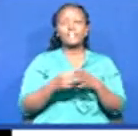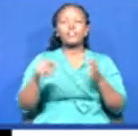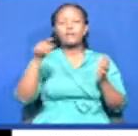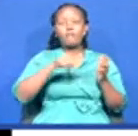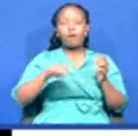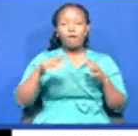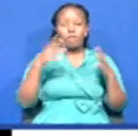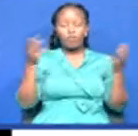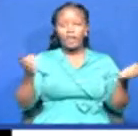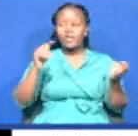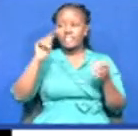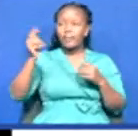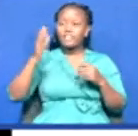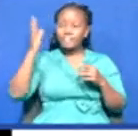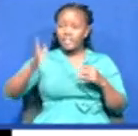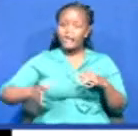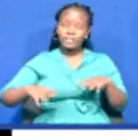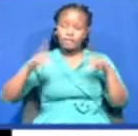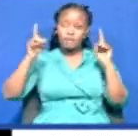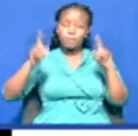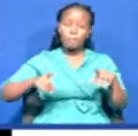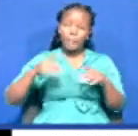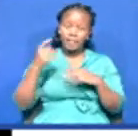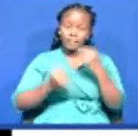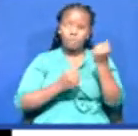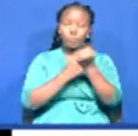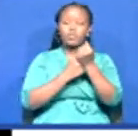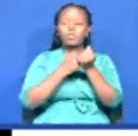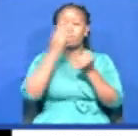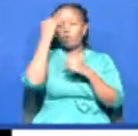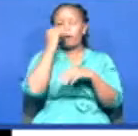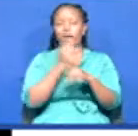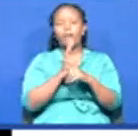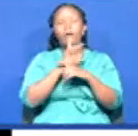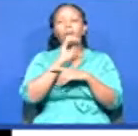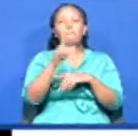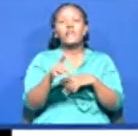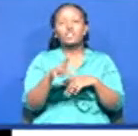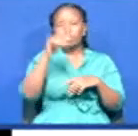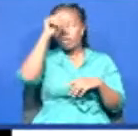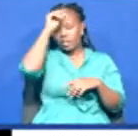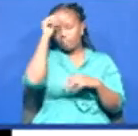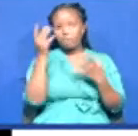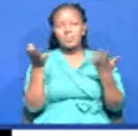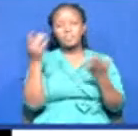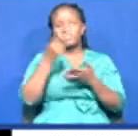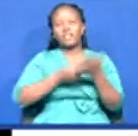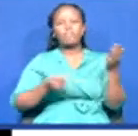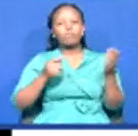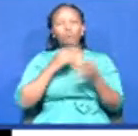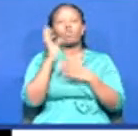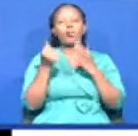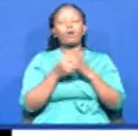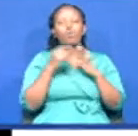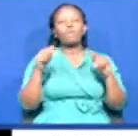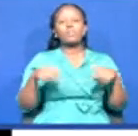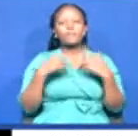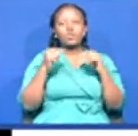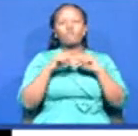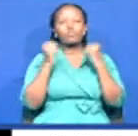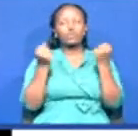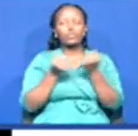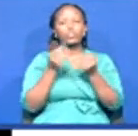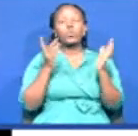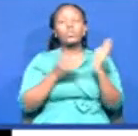we should support this because it does ensure government revenues for our own social development. That is